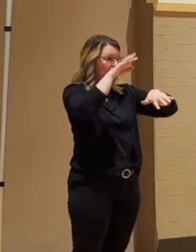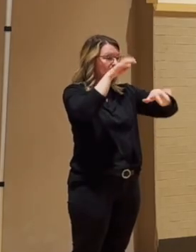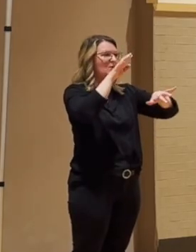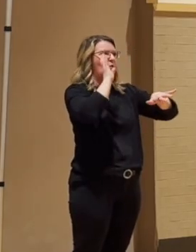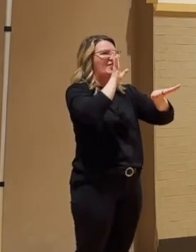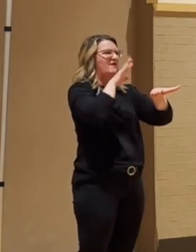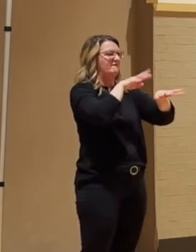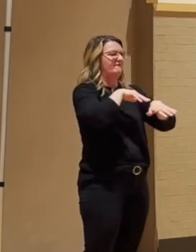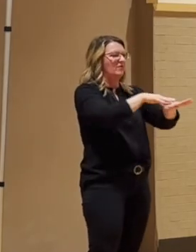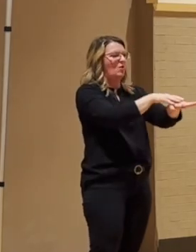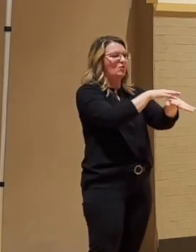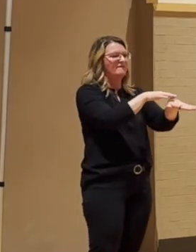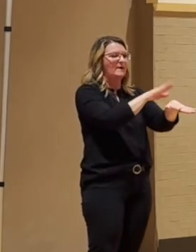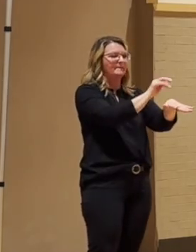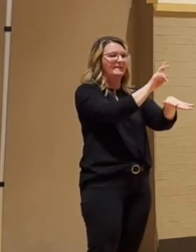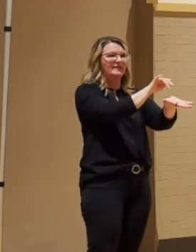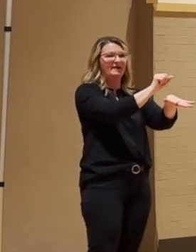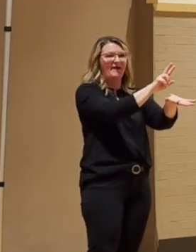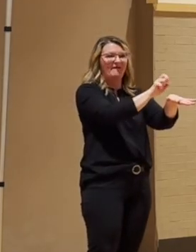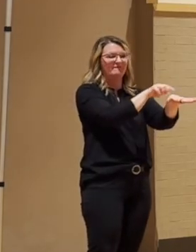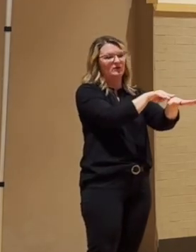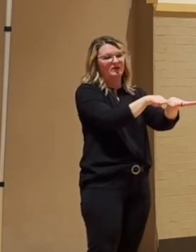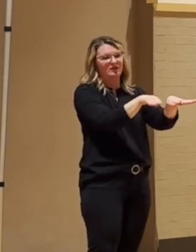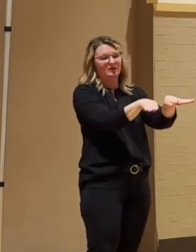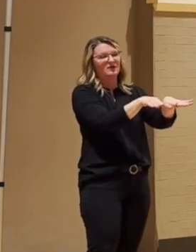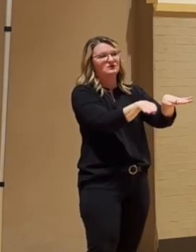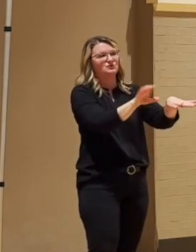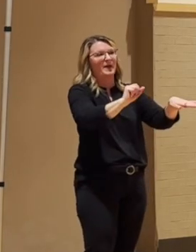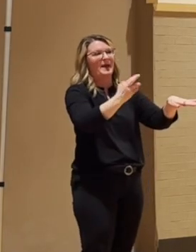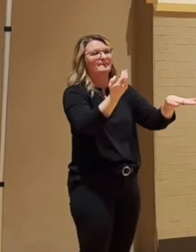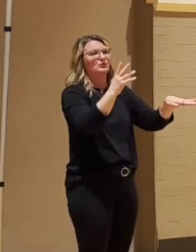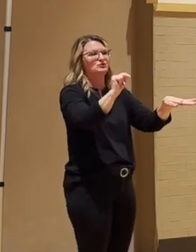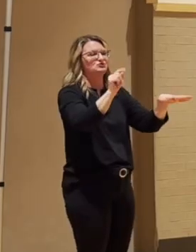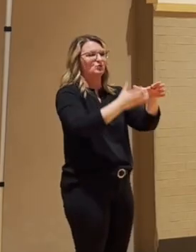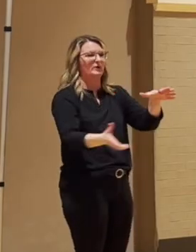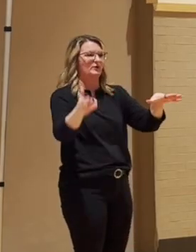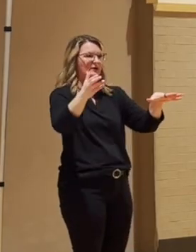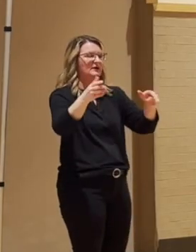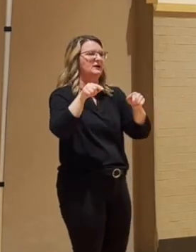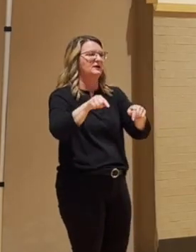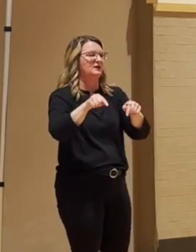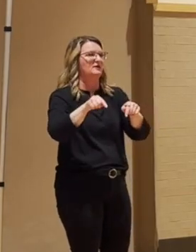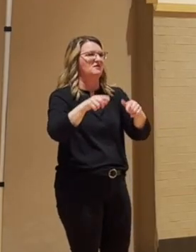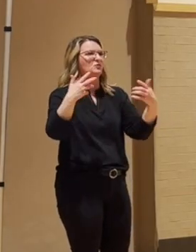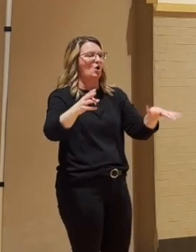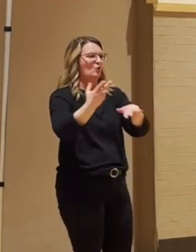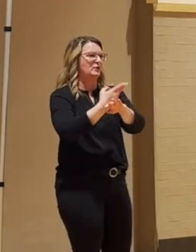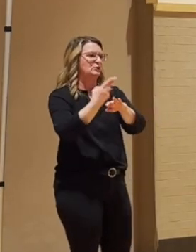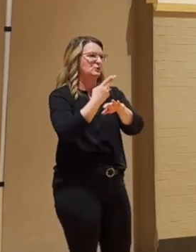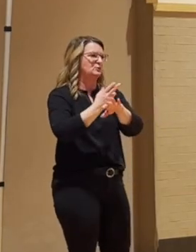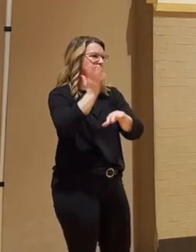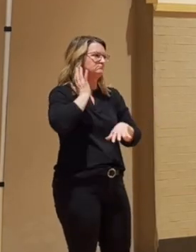from the Bailey Avenue into the Amherst Quarry. This quarry was already